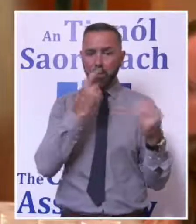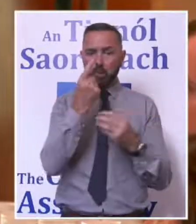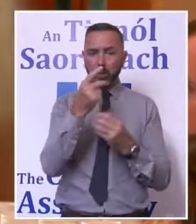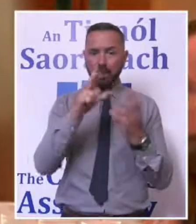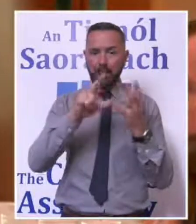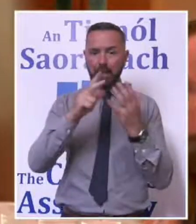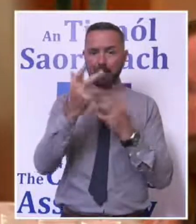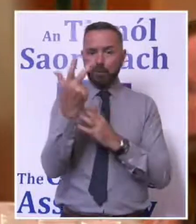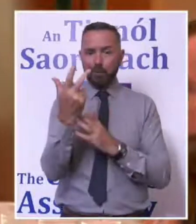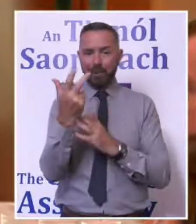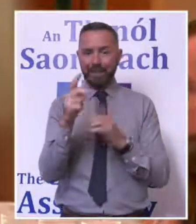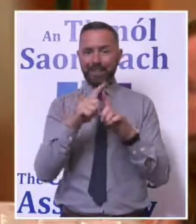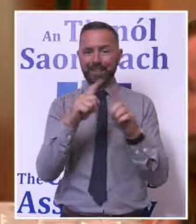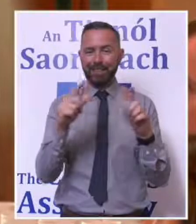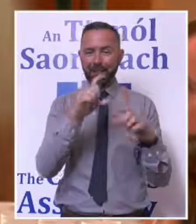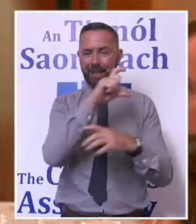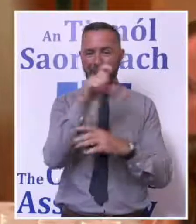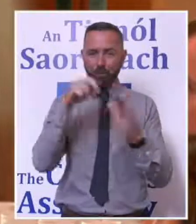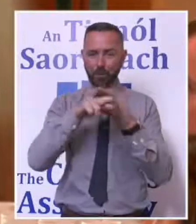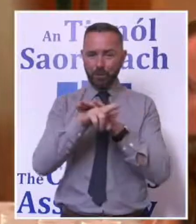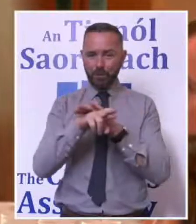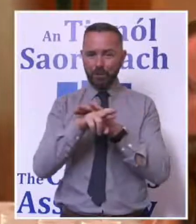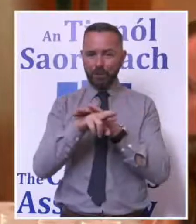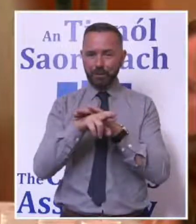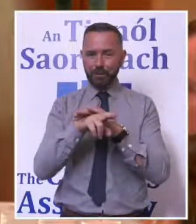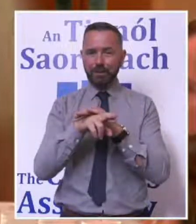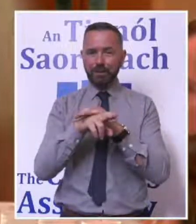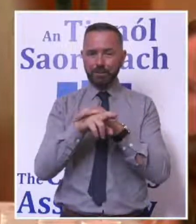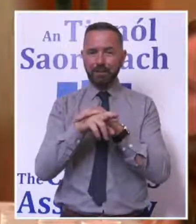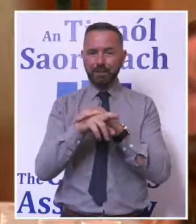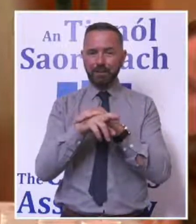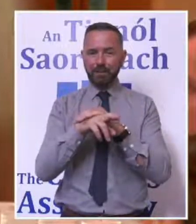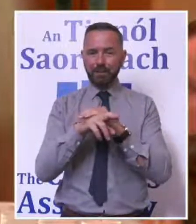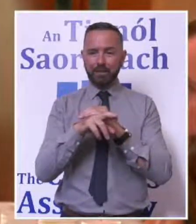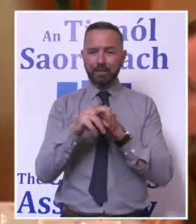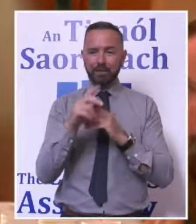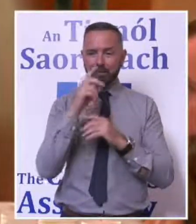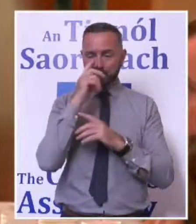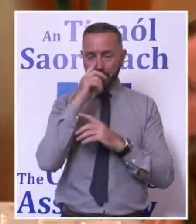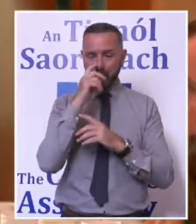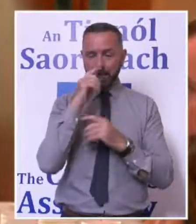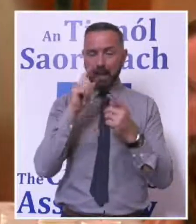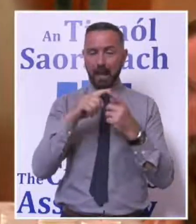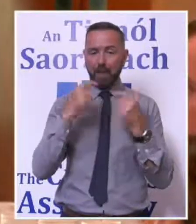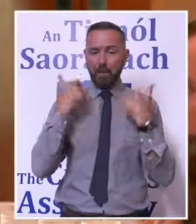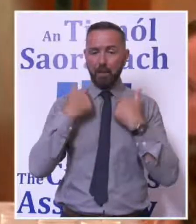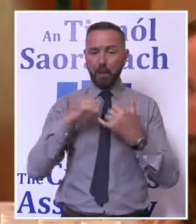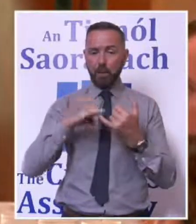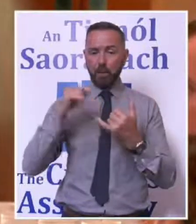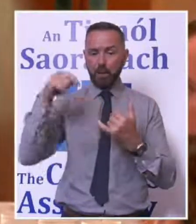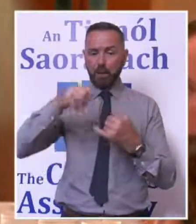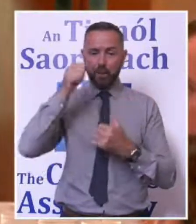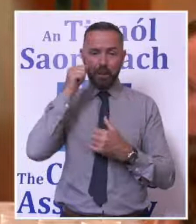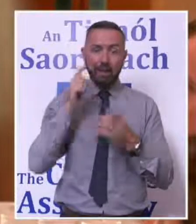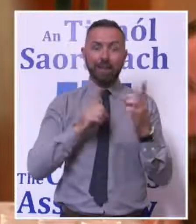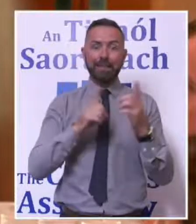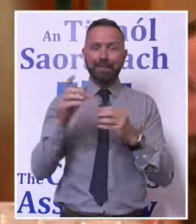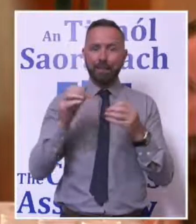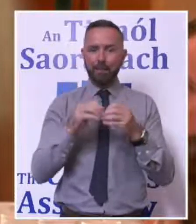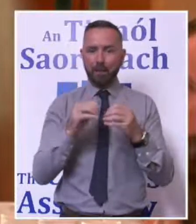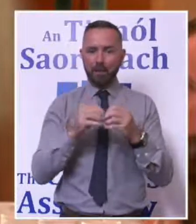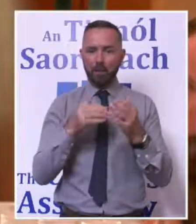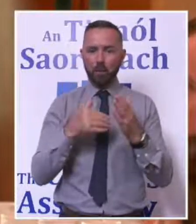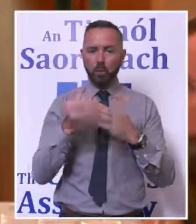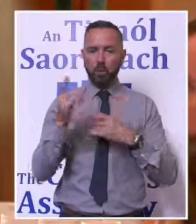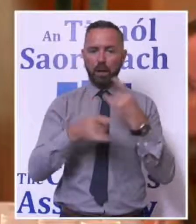183 councillors. Letty McCarthy, again, from Dún Laoghaire, the mayor who was here yesterday, did mention, what would